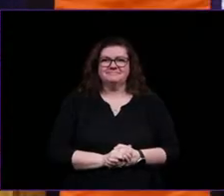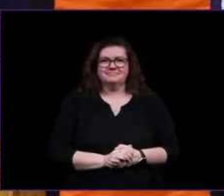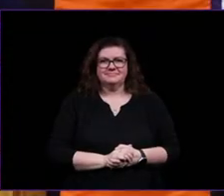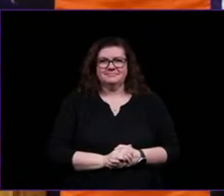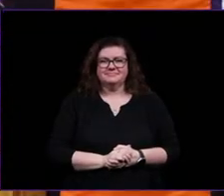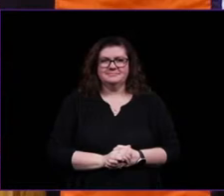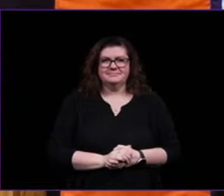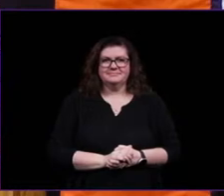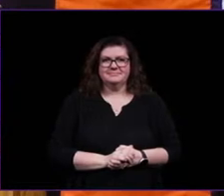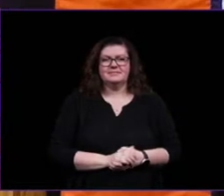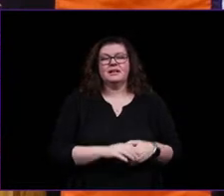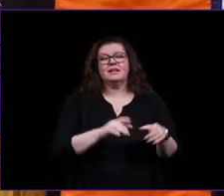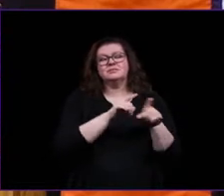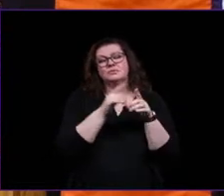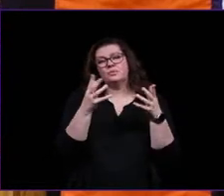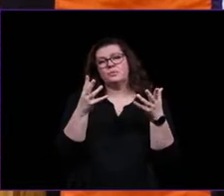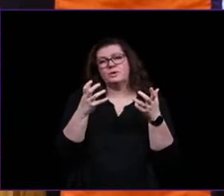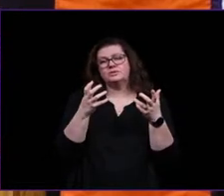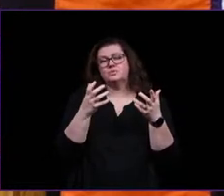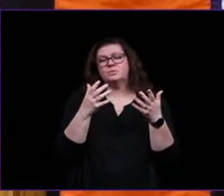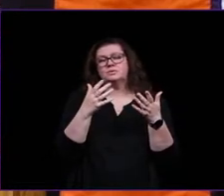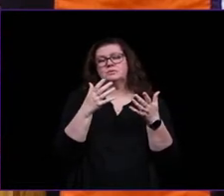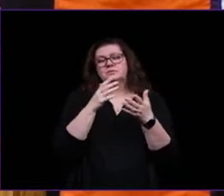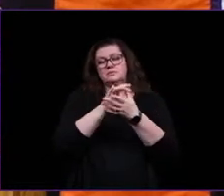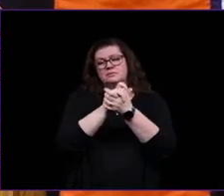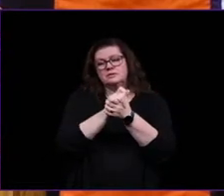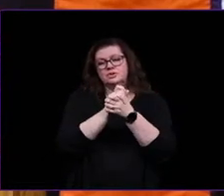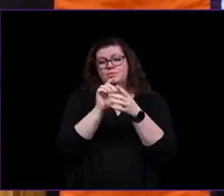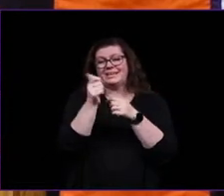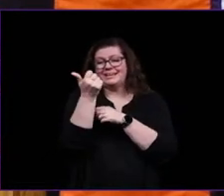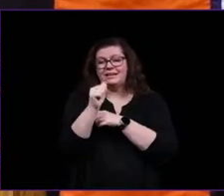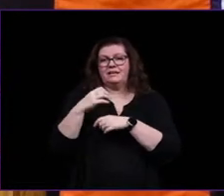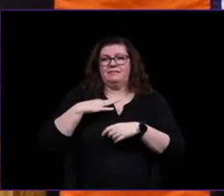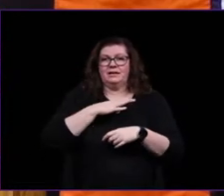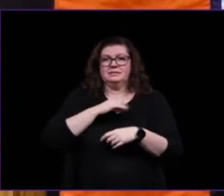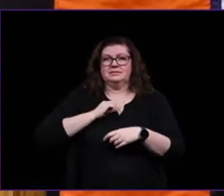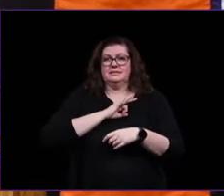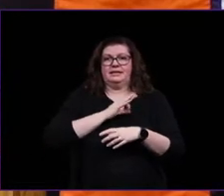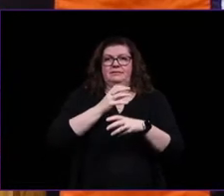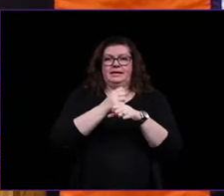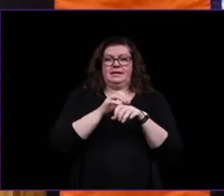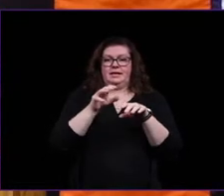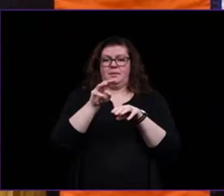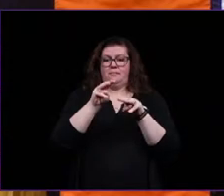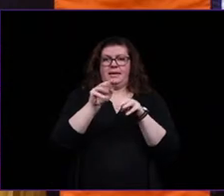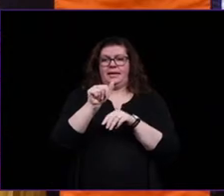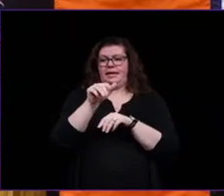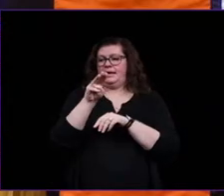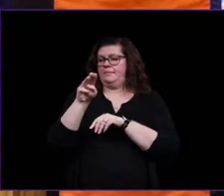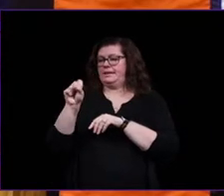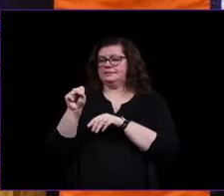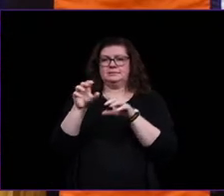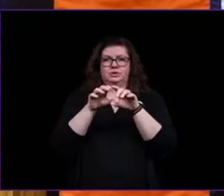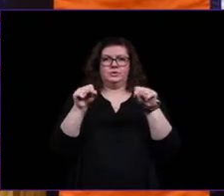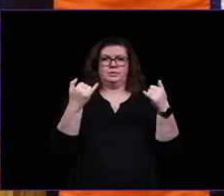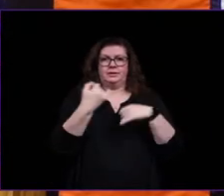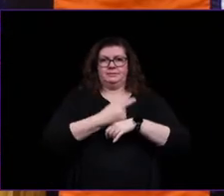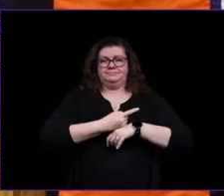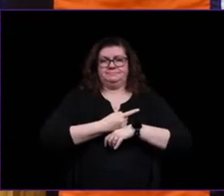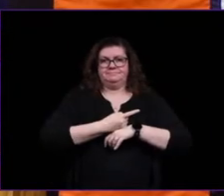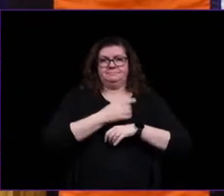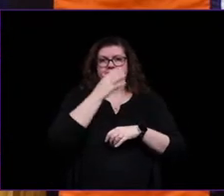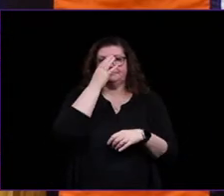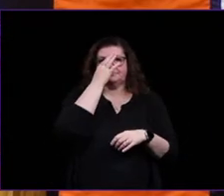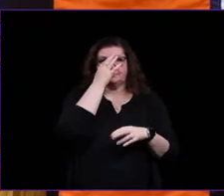I would also like to extend a congratulations to any faculty or staff who are receiving their master's degrees today. In preparing for